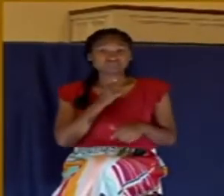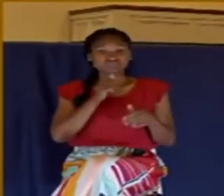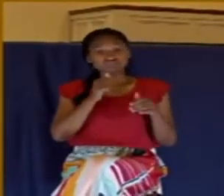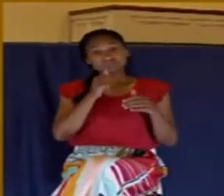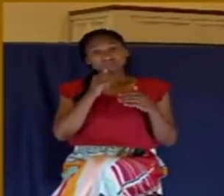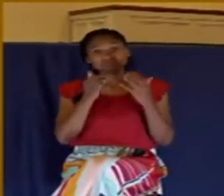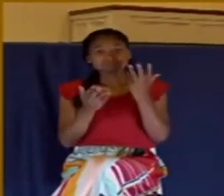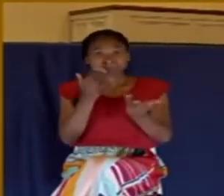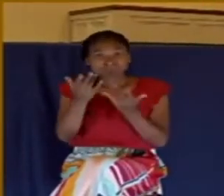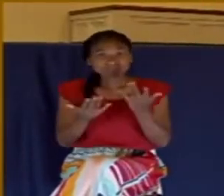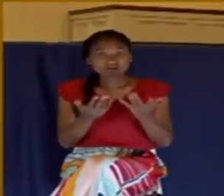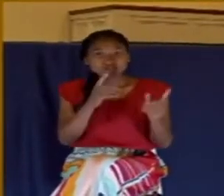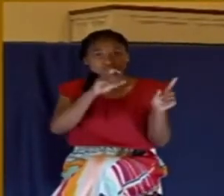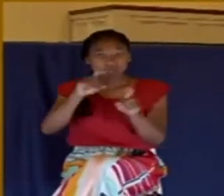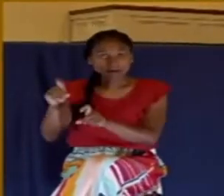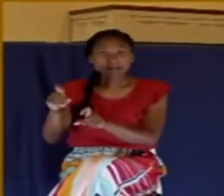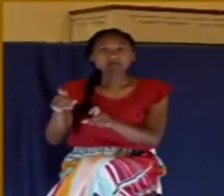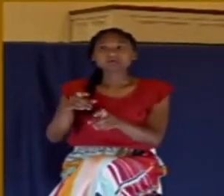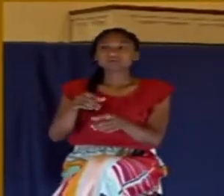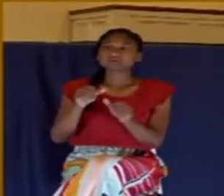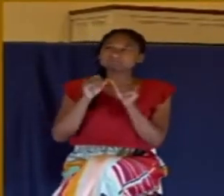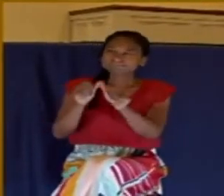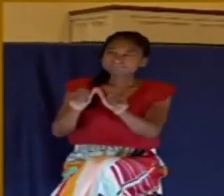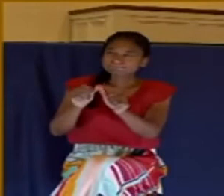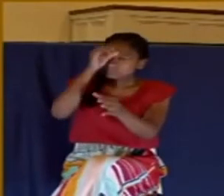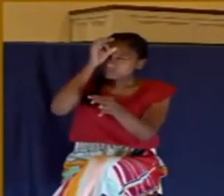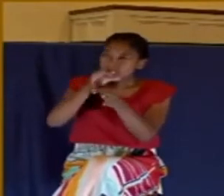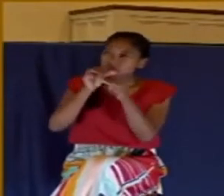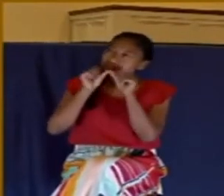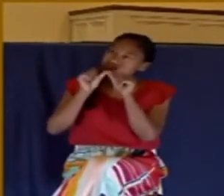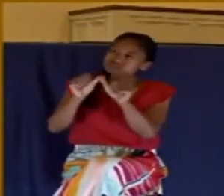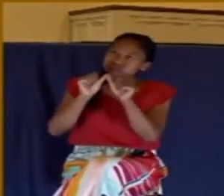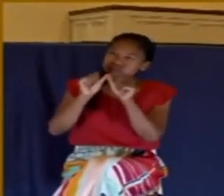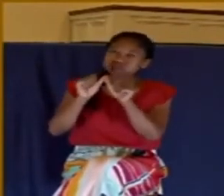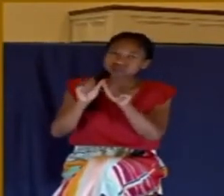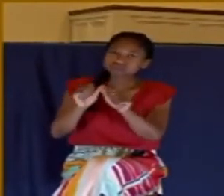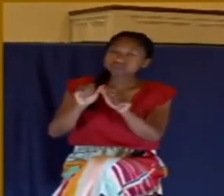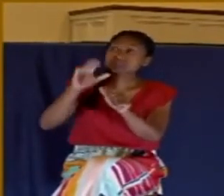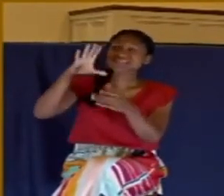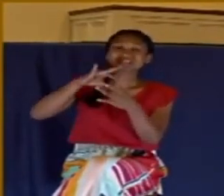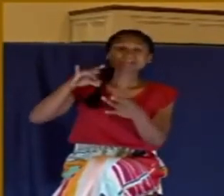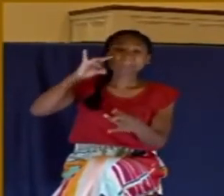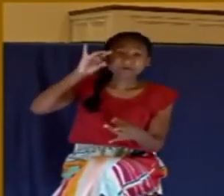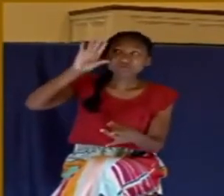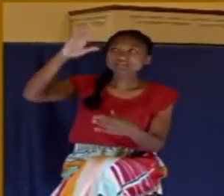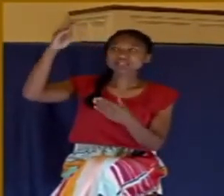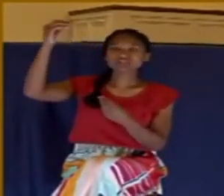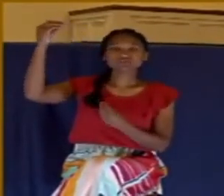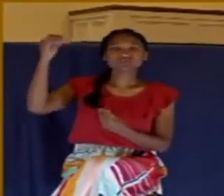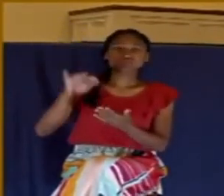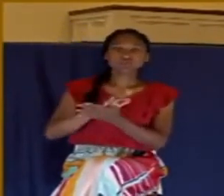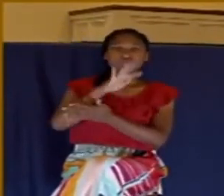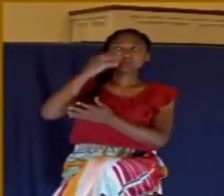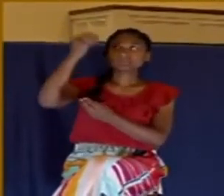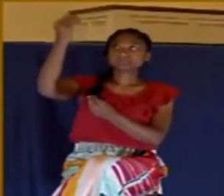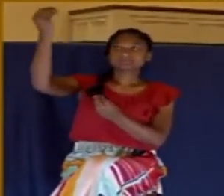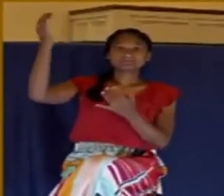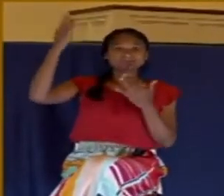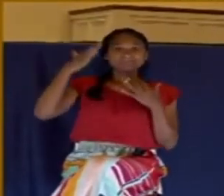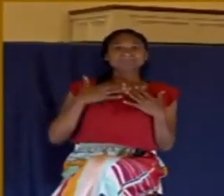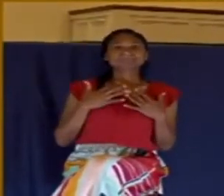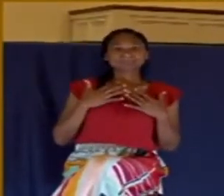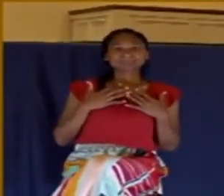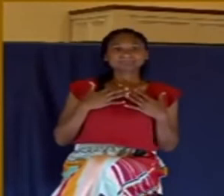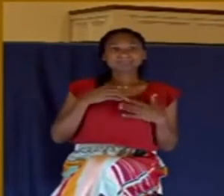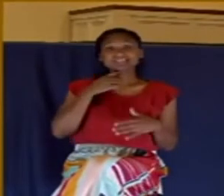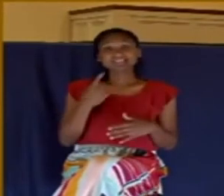remaining faithful to Christ. You know what happens? God's Spirit and God's glory is resting on you. And he's talking to believers